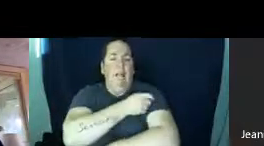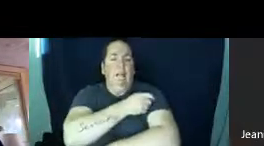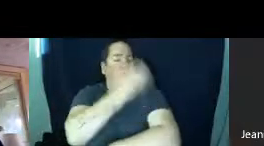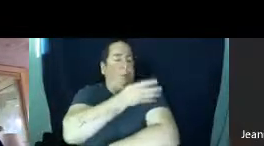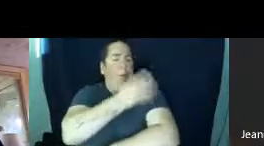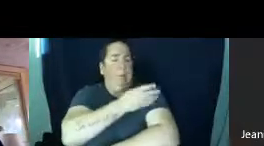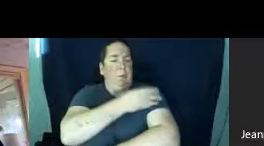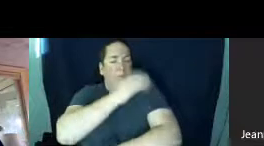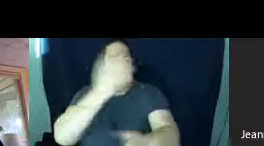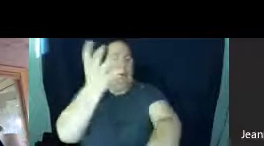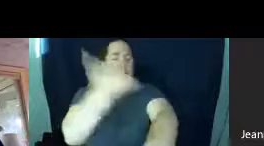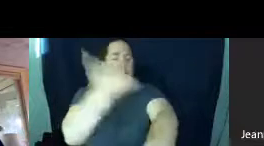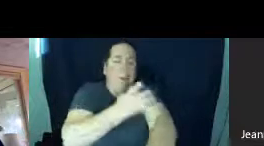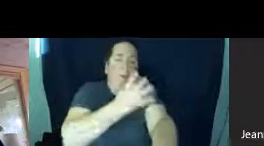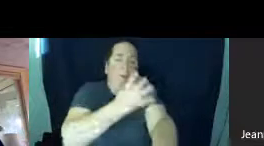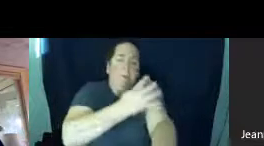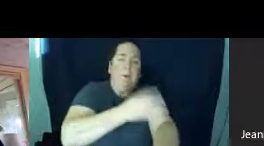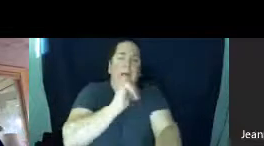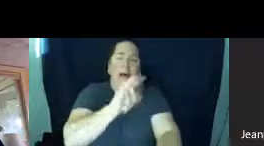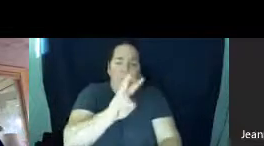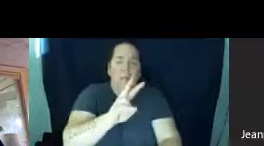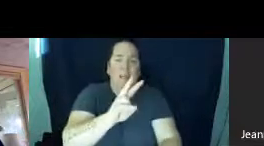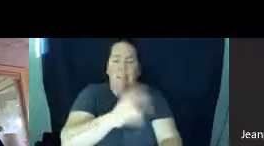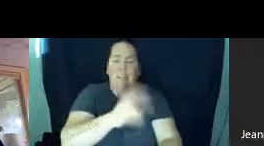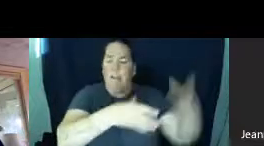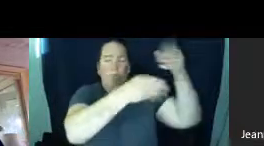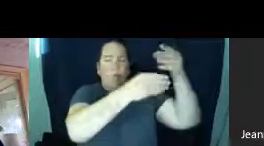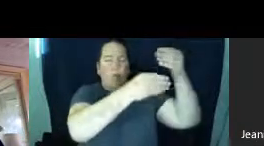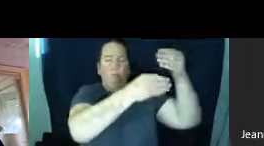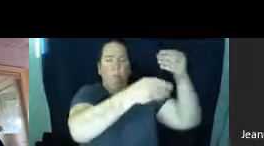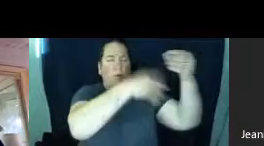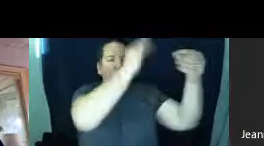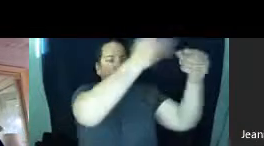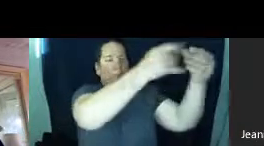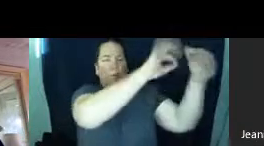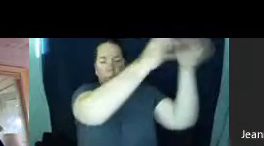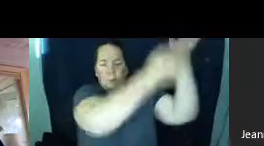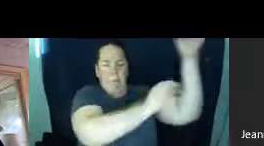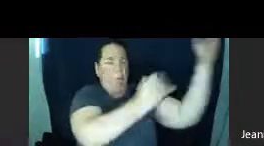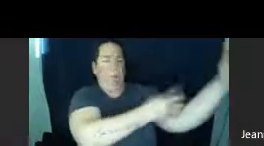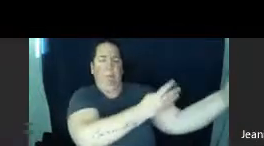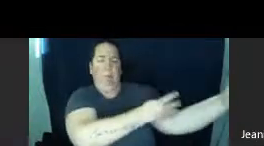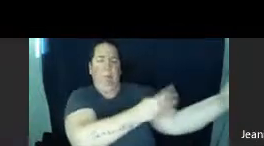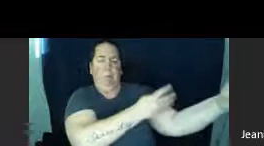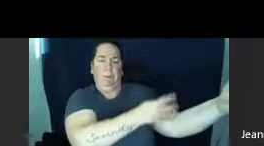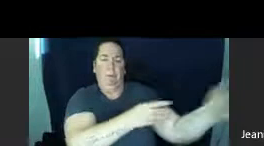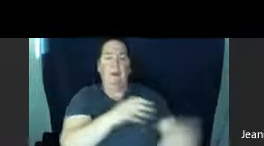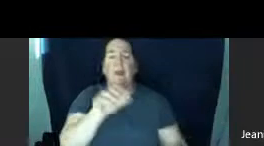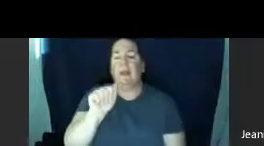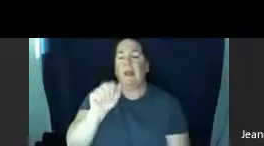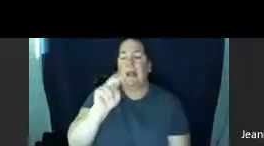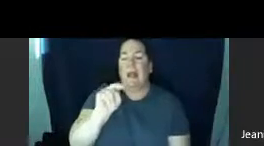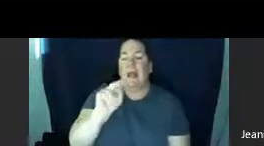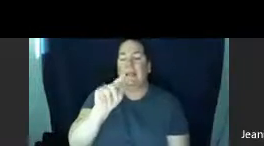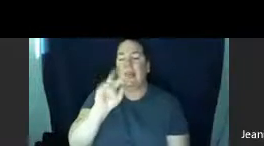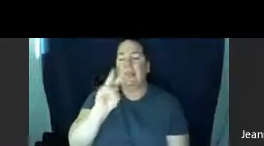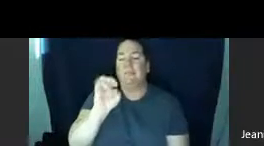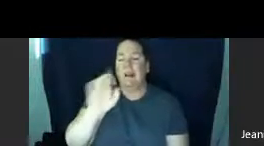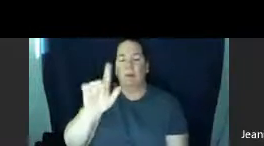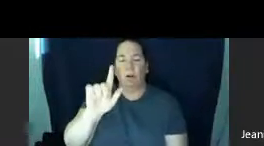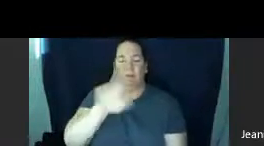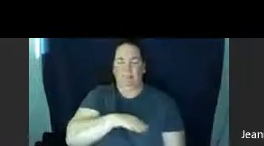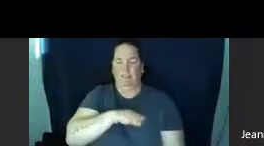intravenously, over time through a bag that goes into a vein. And the antivirals, on the other hand, are just a